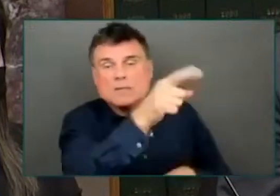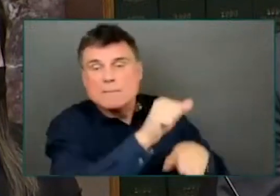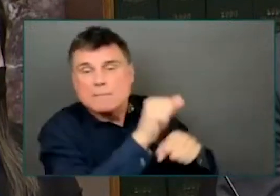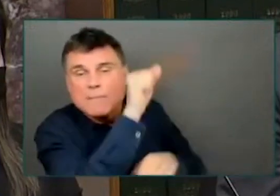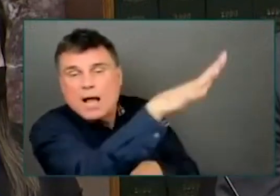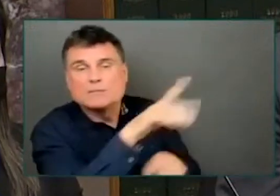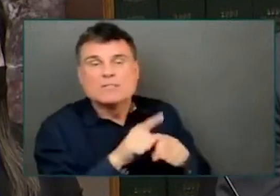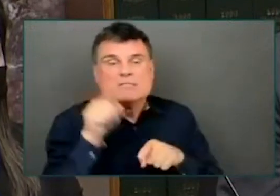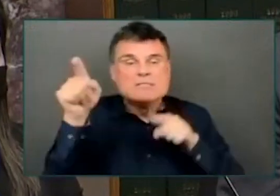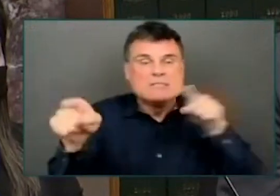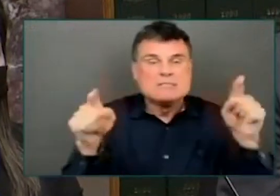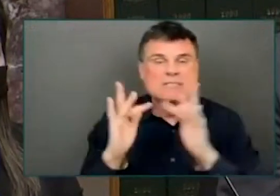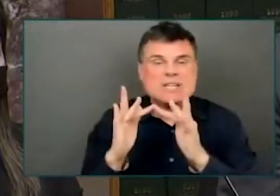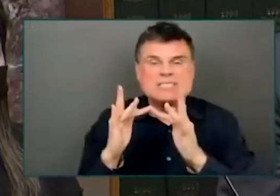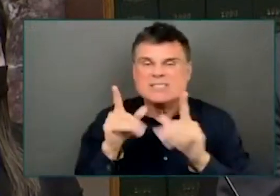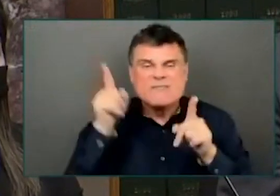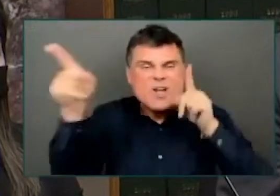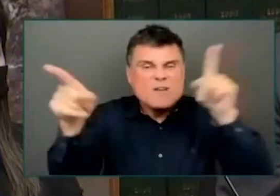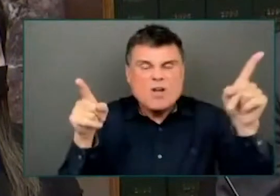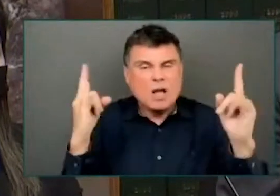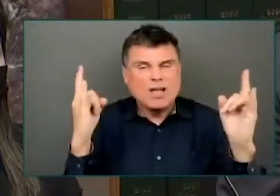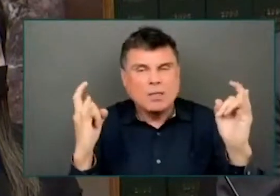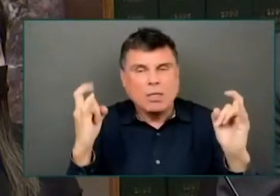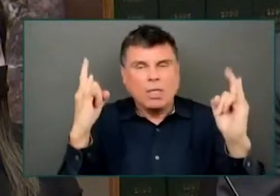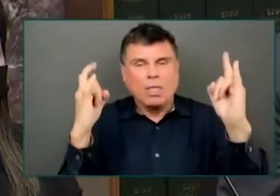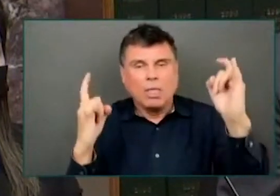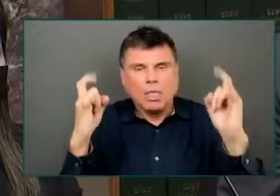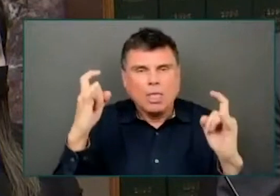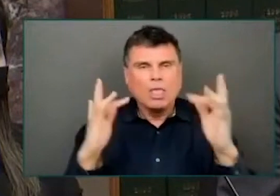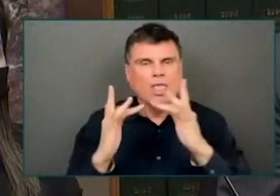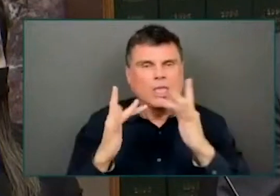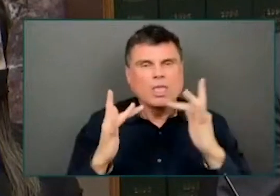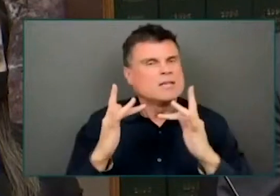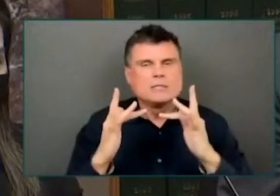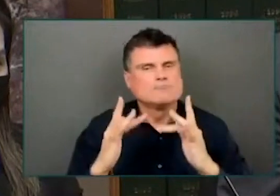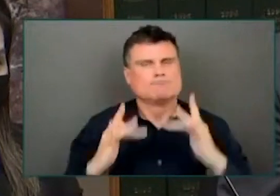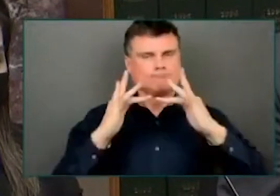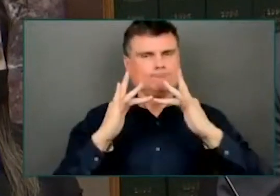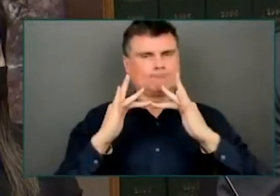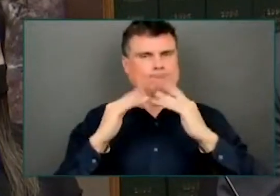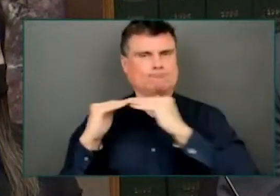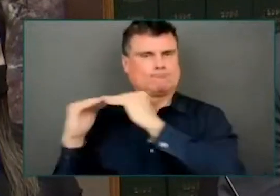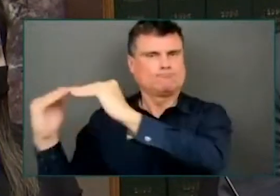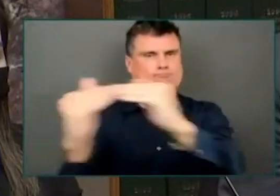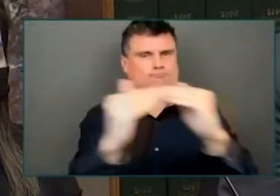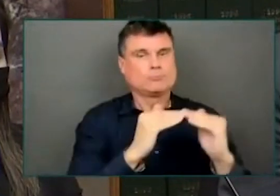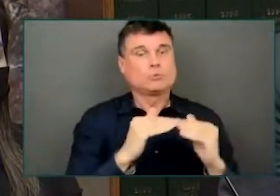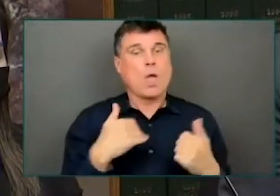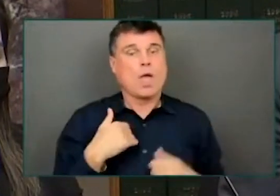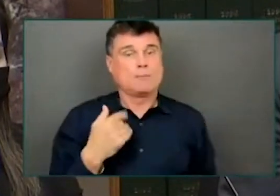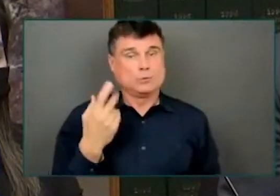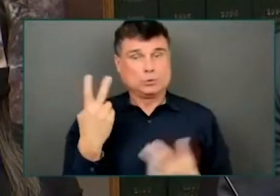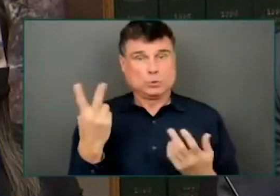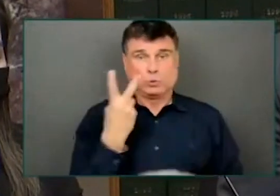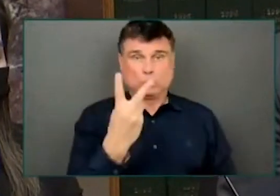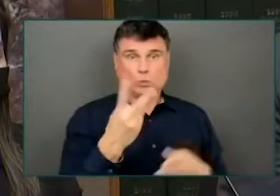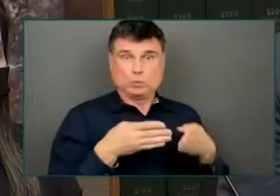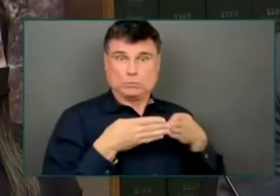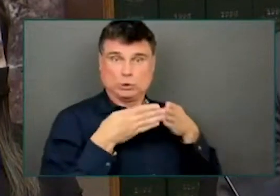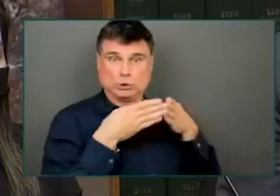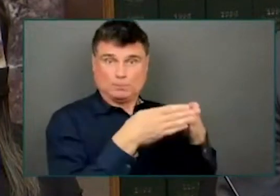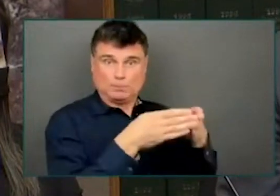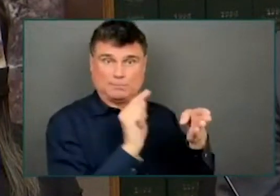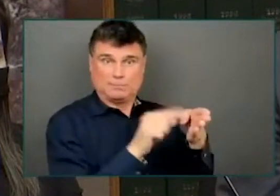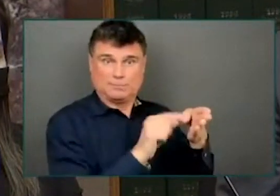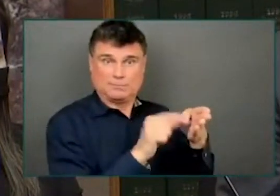province. Today, 2 ships are making their way down the coast. They're laying fiber optic cable